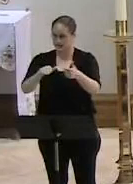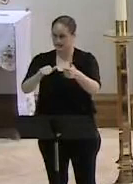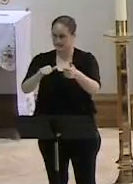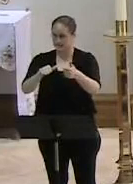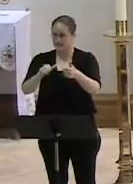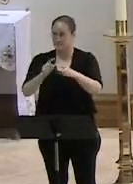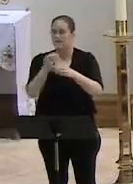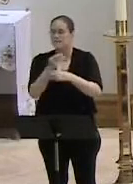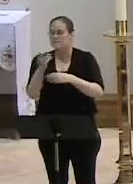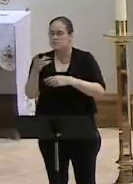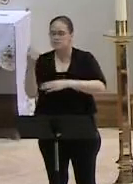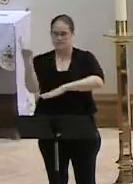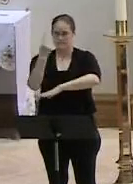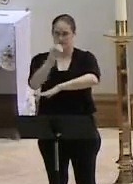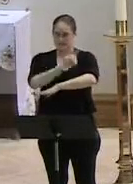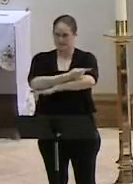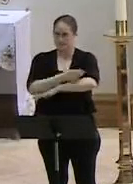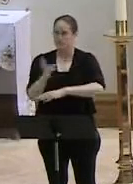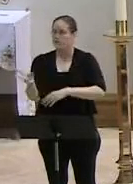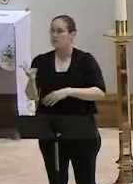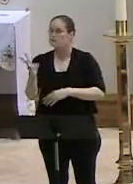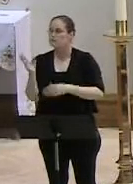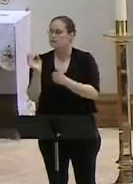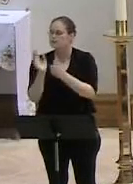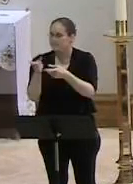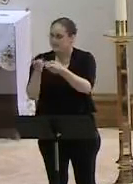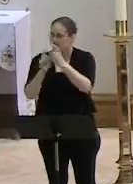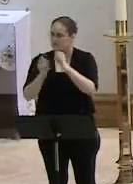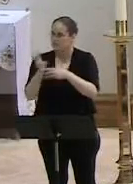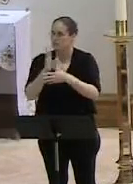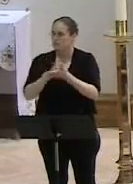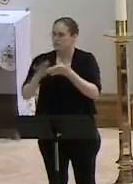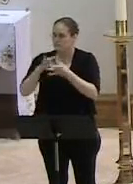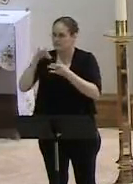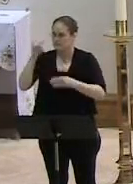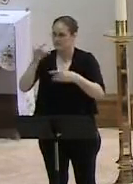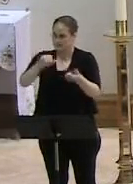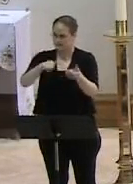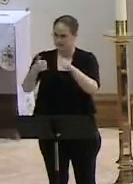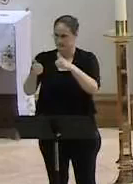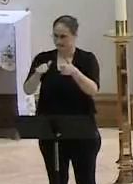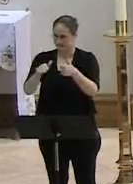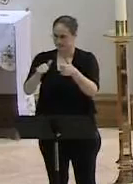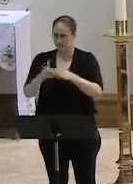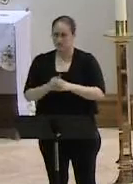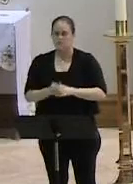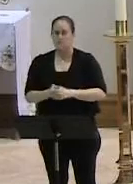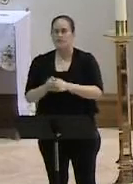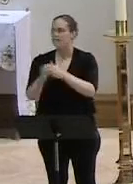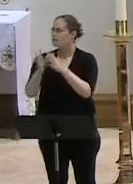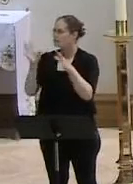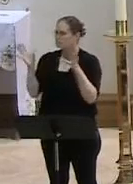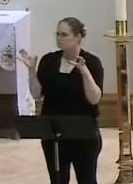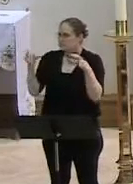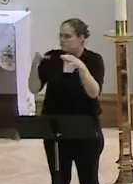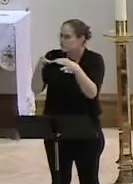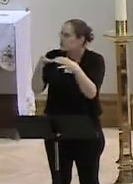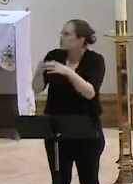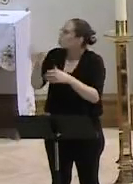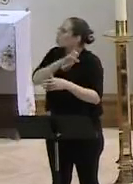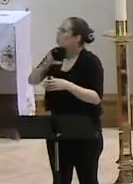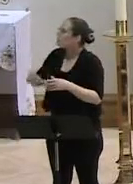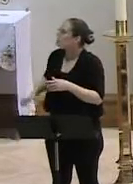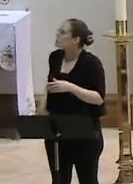in a few days you will be baptized with the Holy Spirit. When they had gathered together, they asked him,